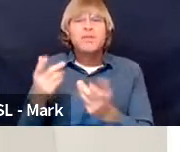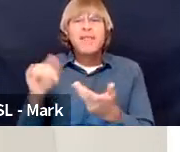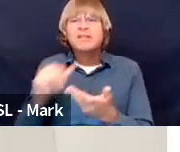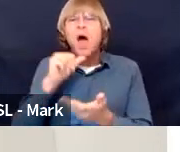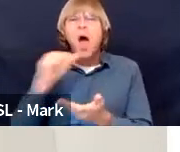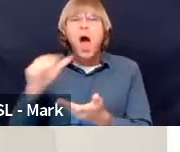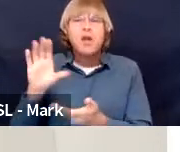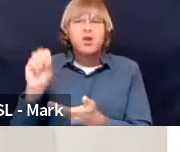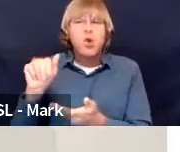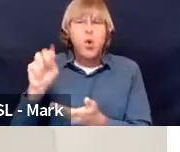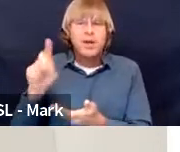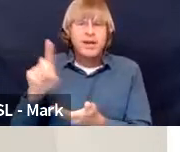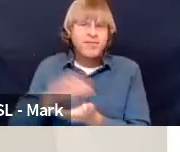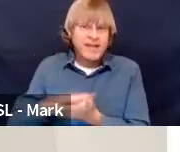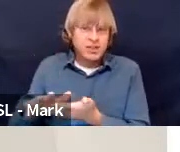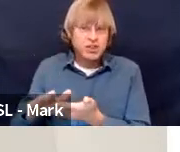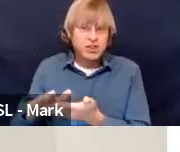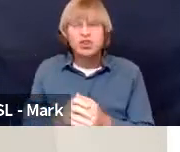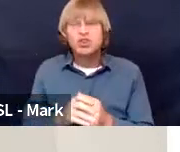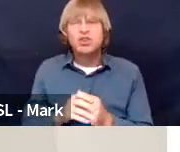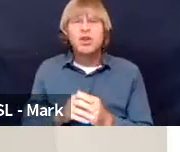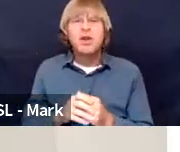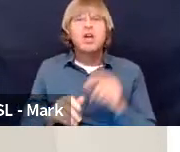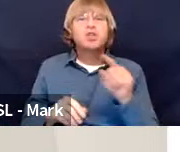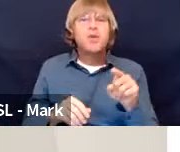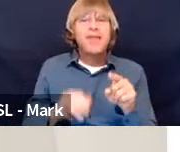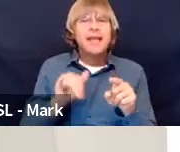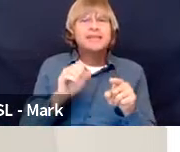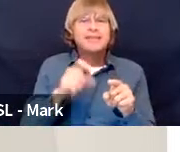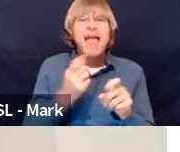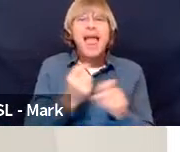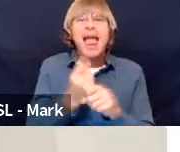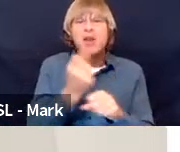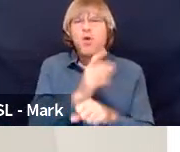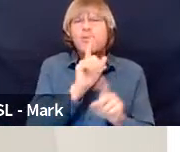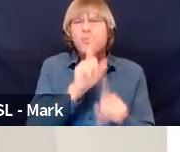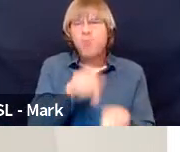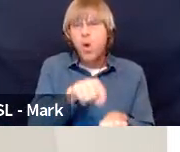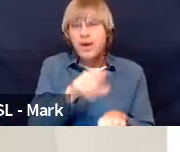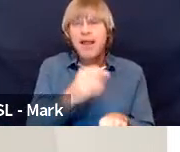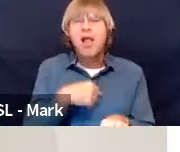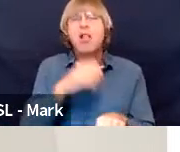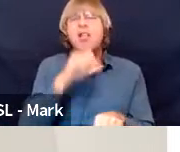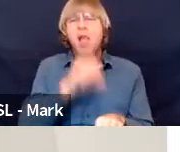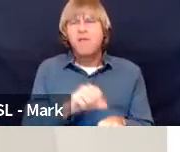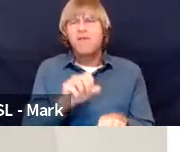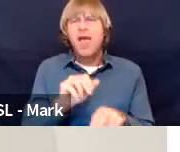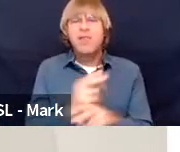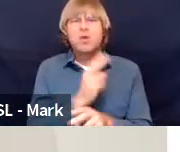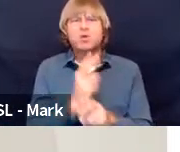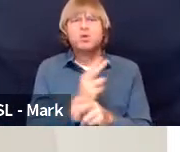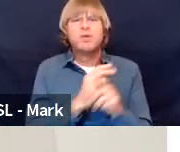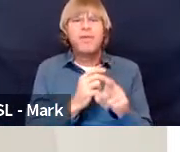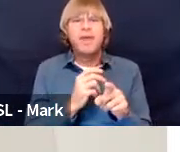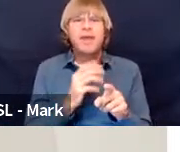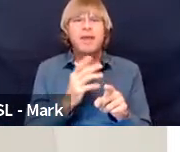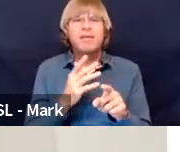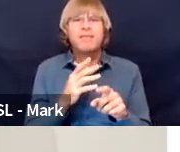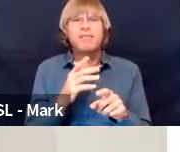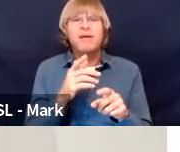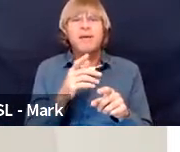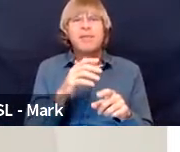uncoated finish. So this was the Progressive Annual Report, and I love how they used